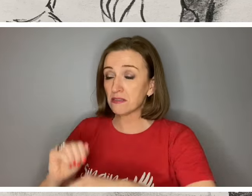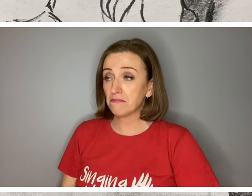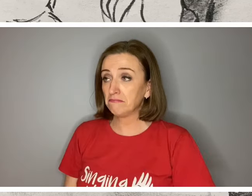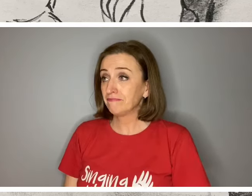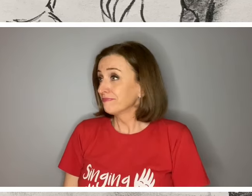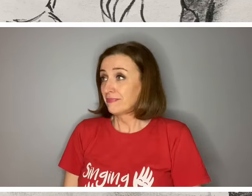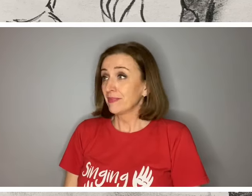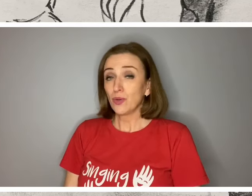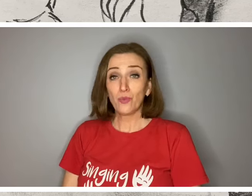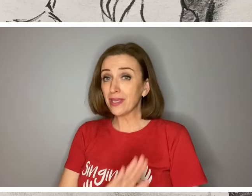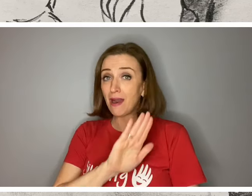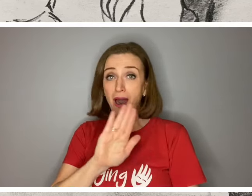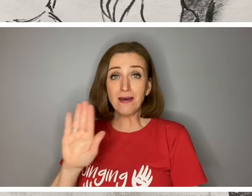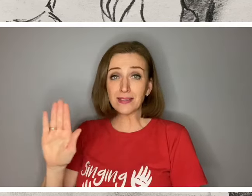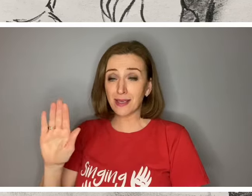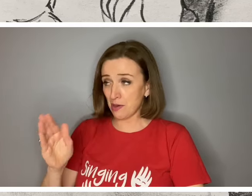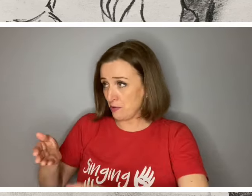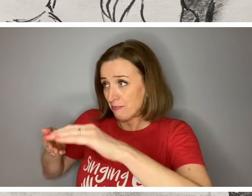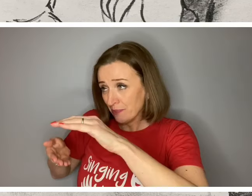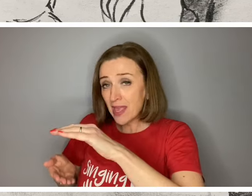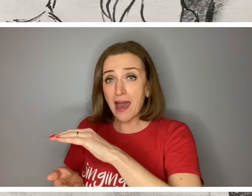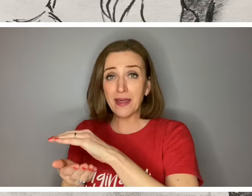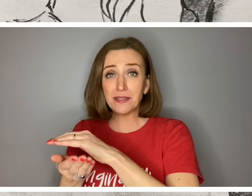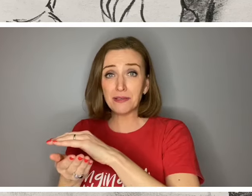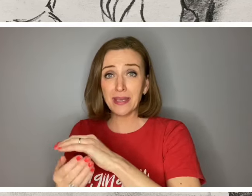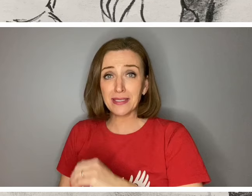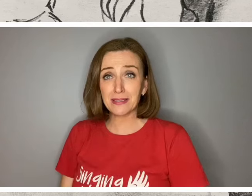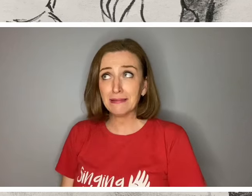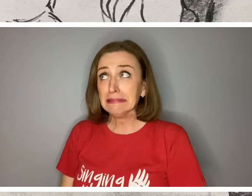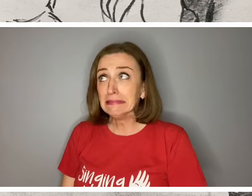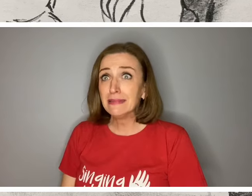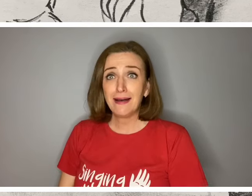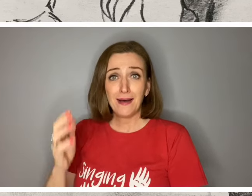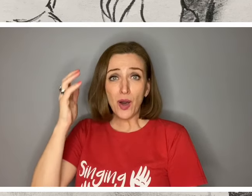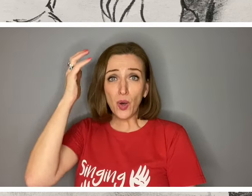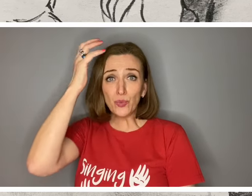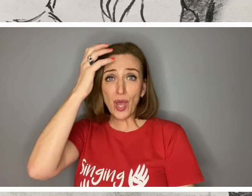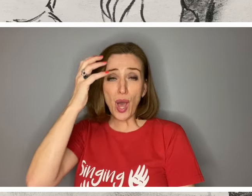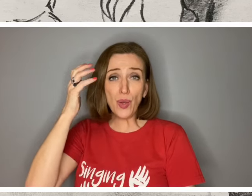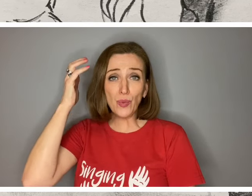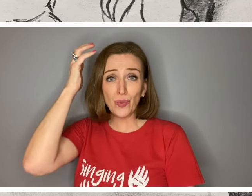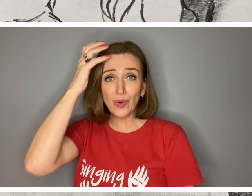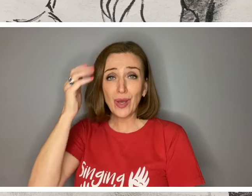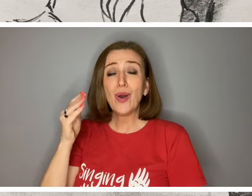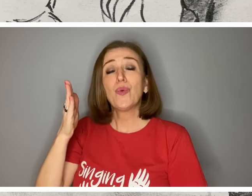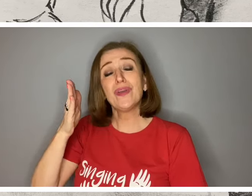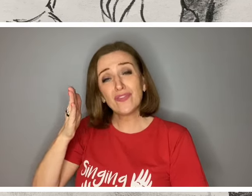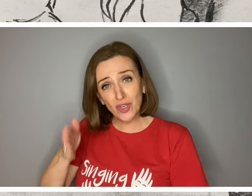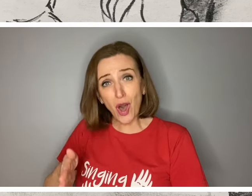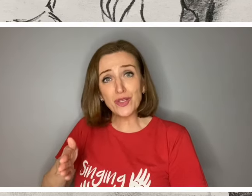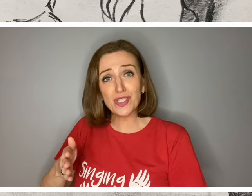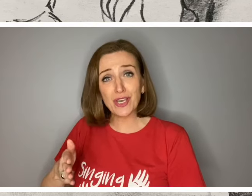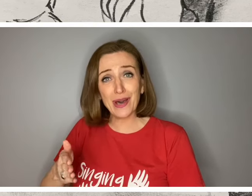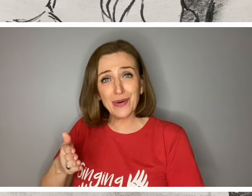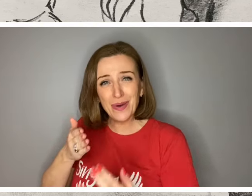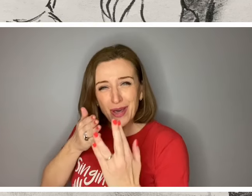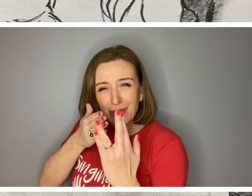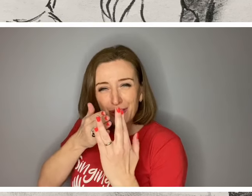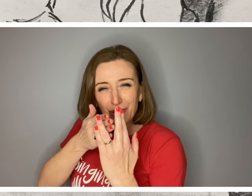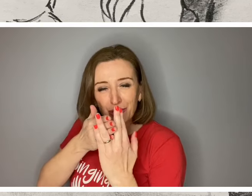it. We can't go under it. Oh no, we've got to